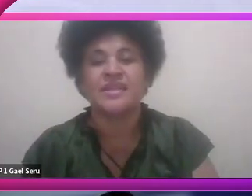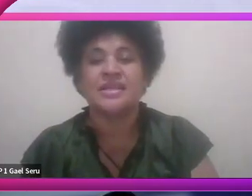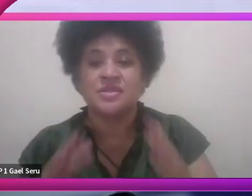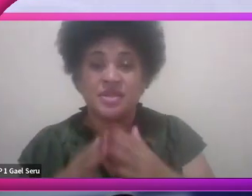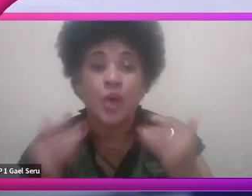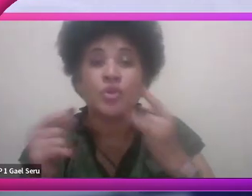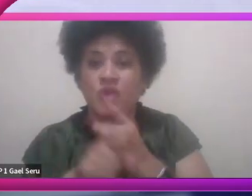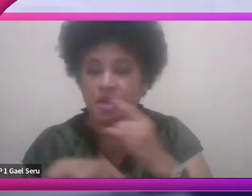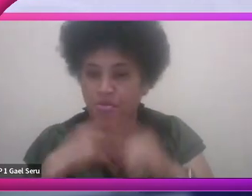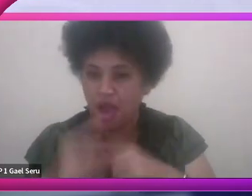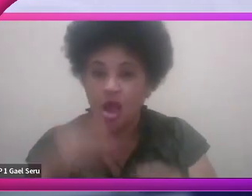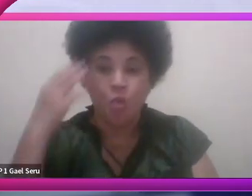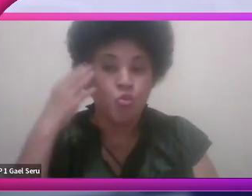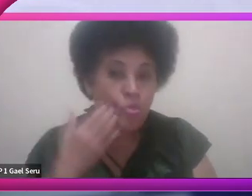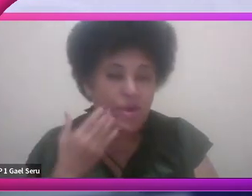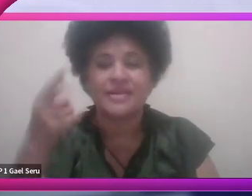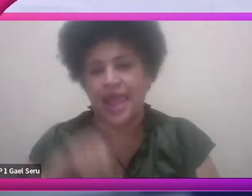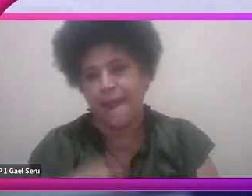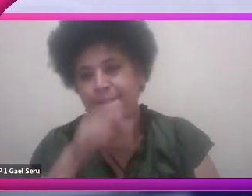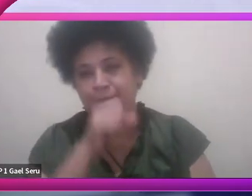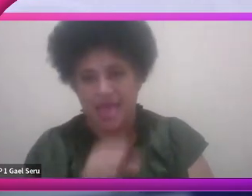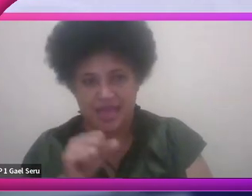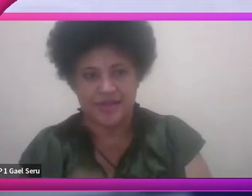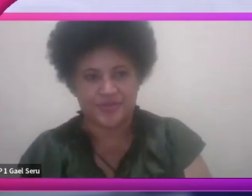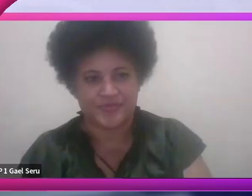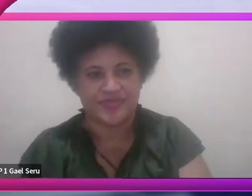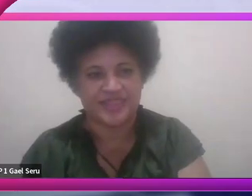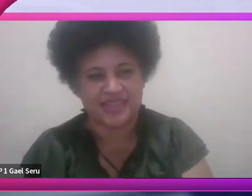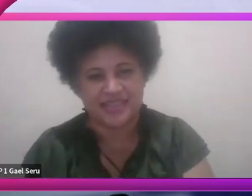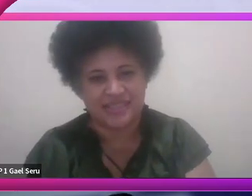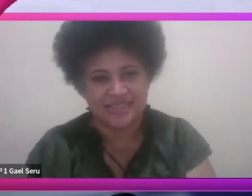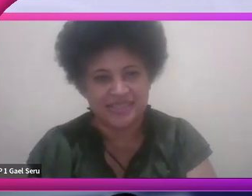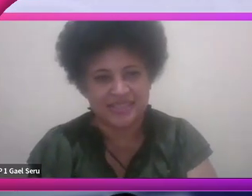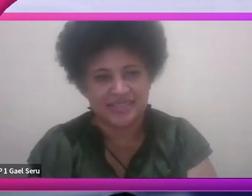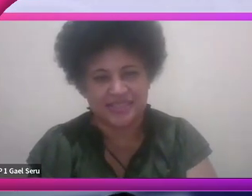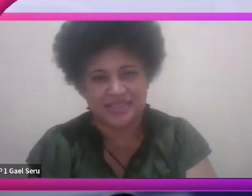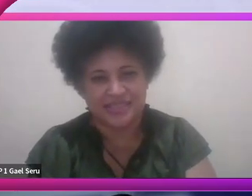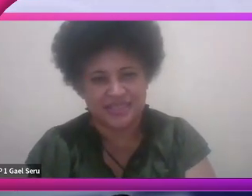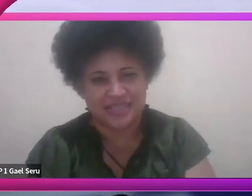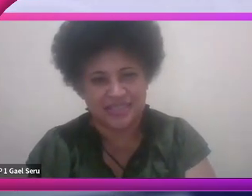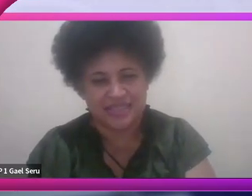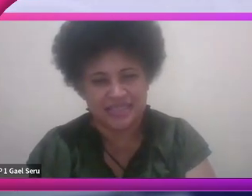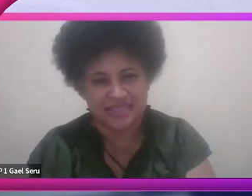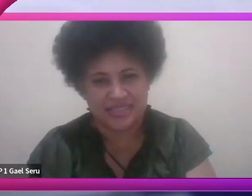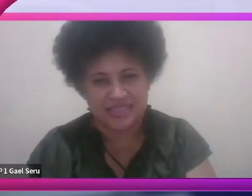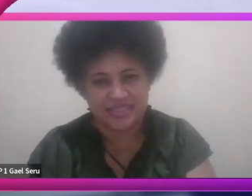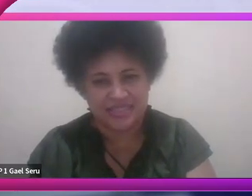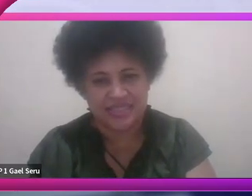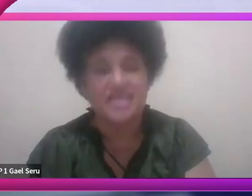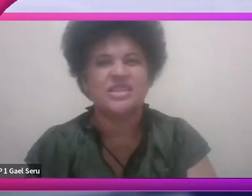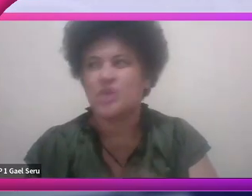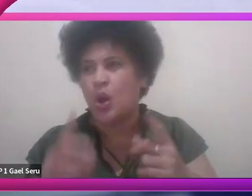about women and men. Just keep pressing. So the